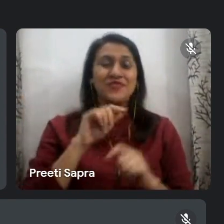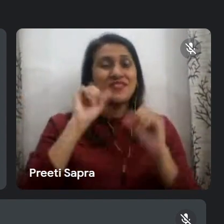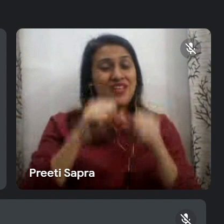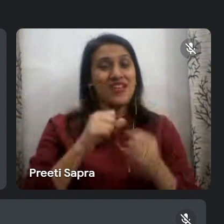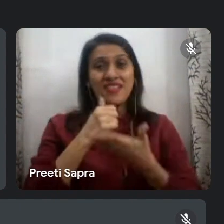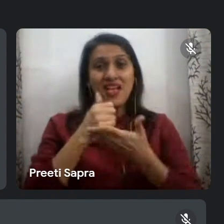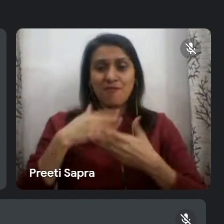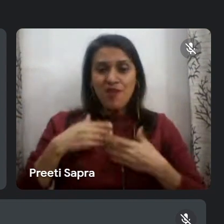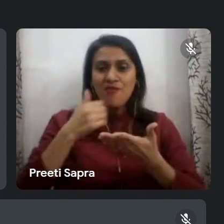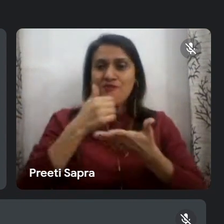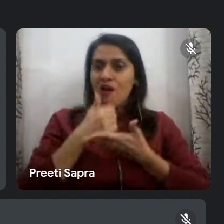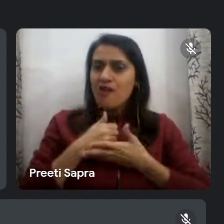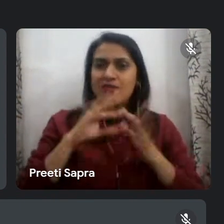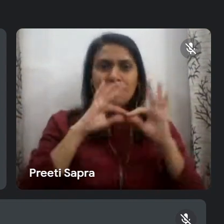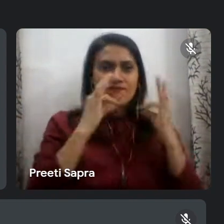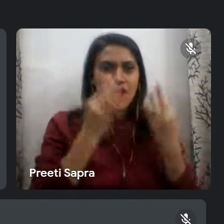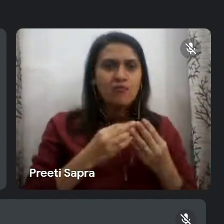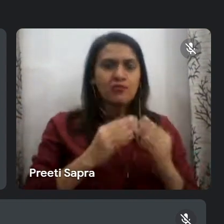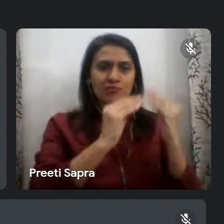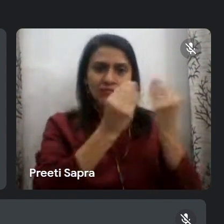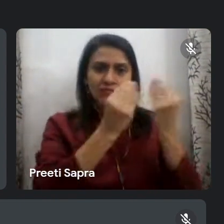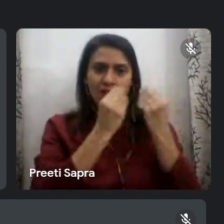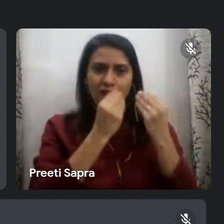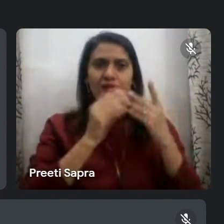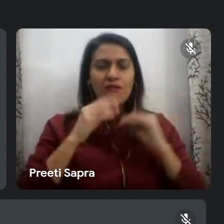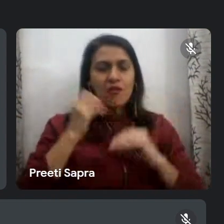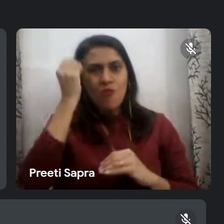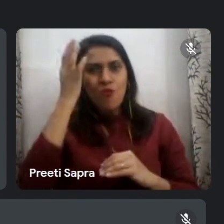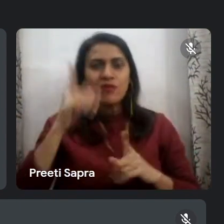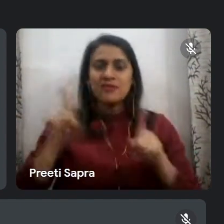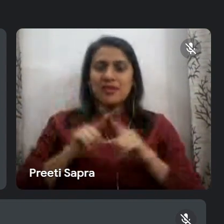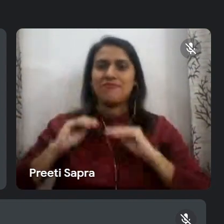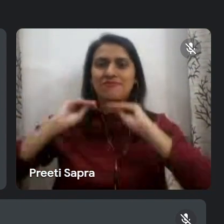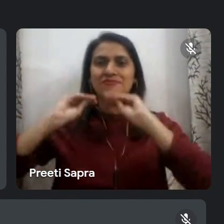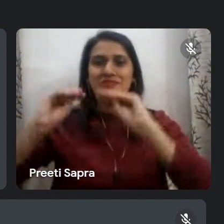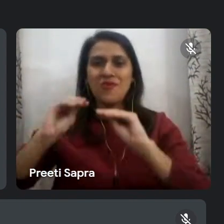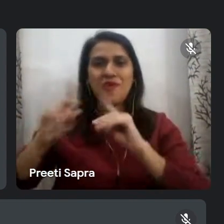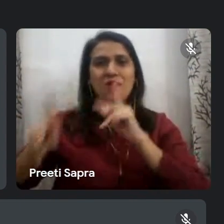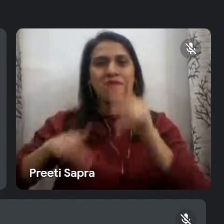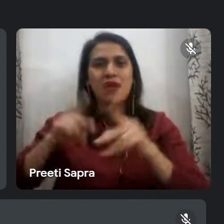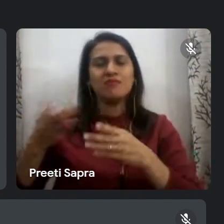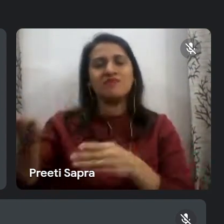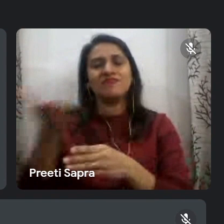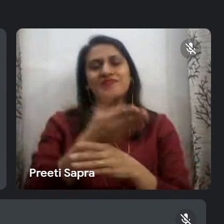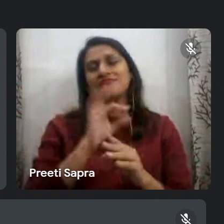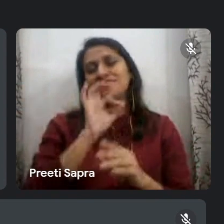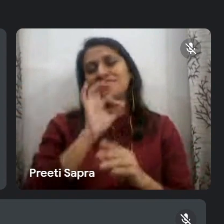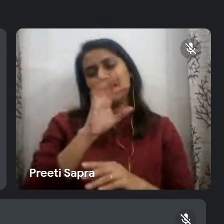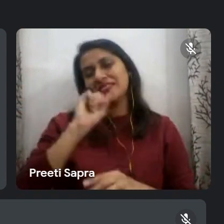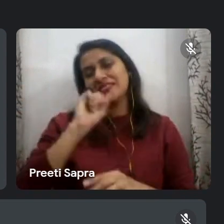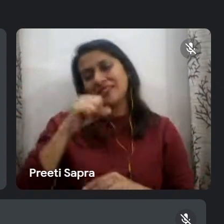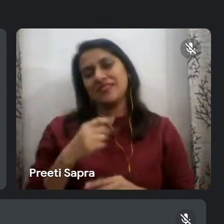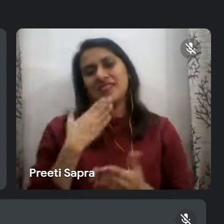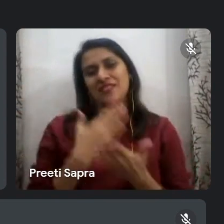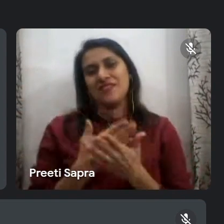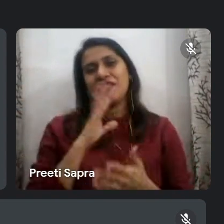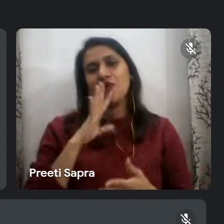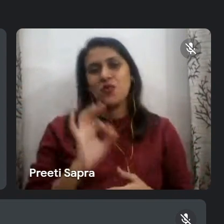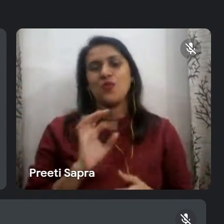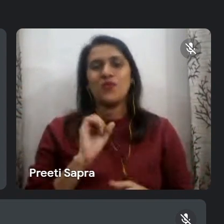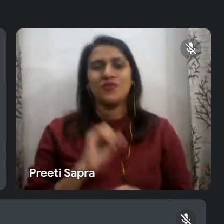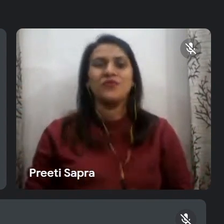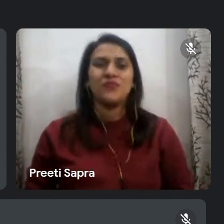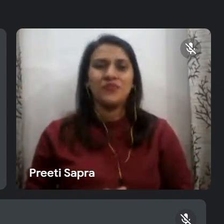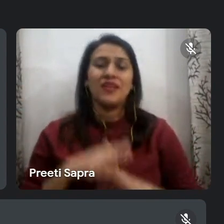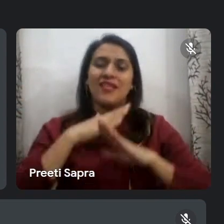sought help and your family has been advocating, which eased you into the advocating for yourself. I think that's really an important point. Thanks so much for